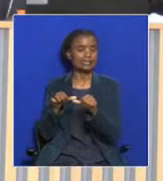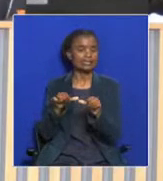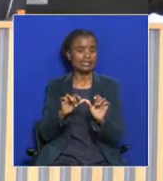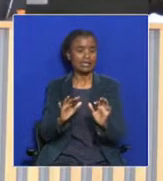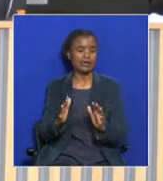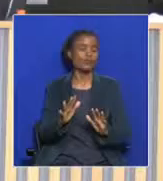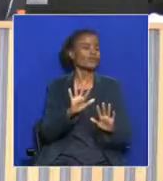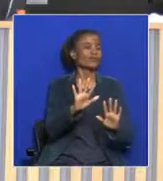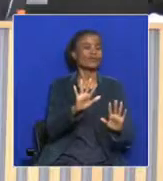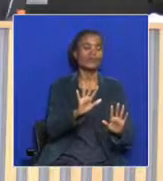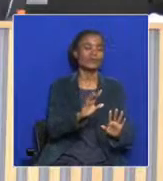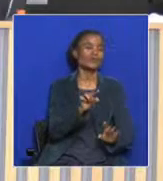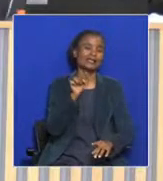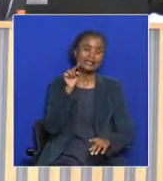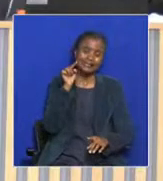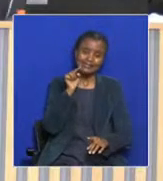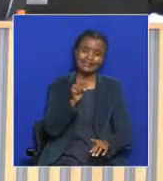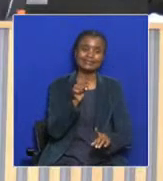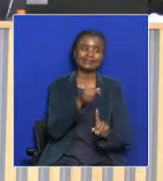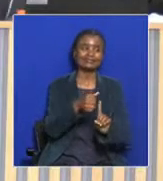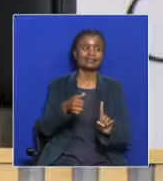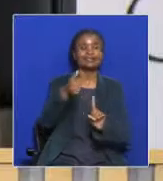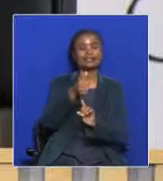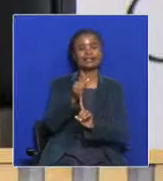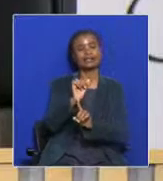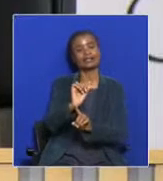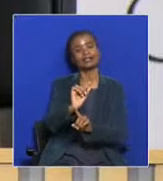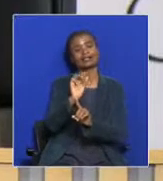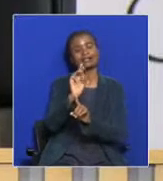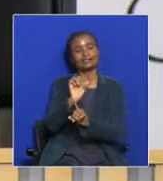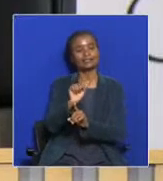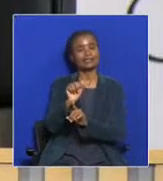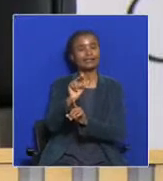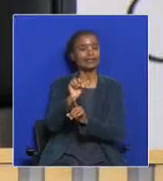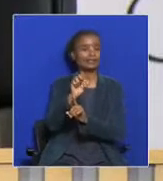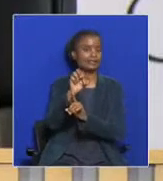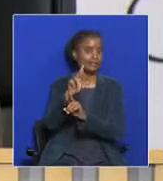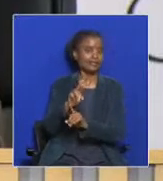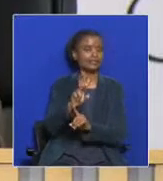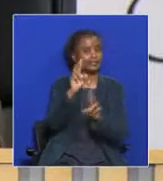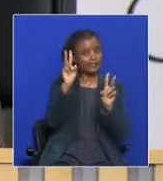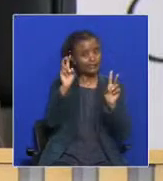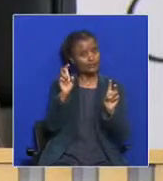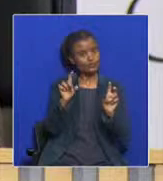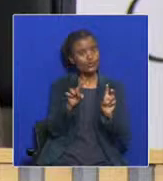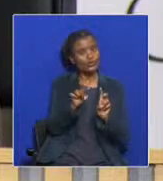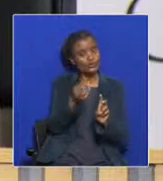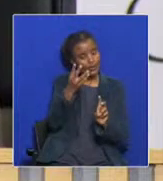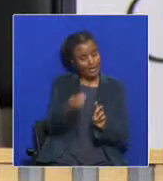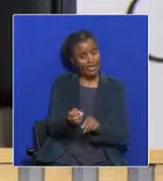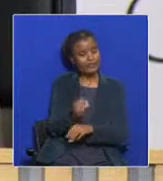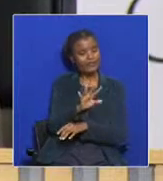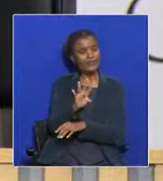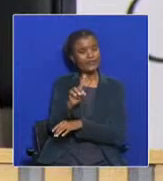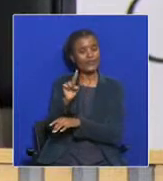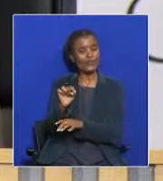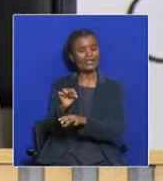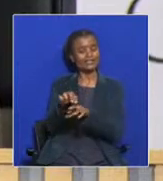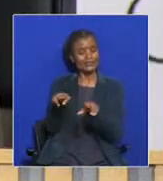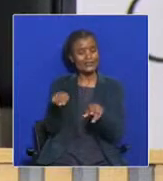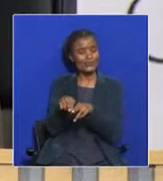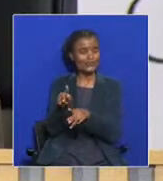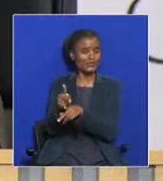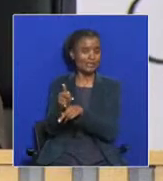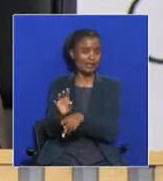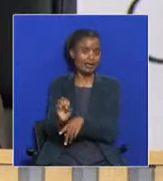have your space. Yes. So I'm saying, what would be the practical challenge, Chair? You would get a call from that station to say,